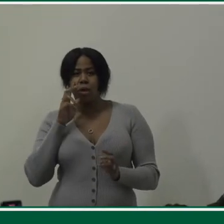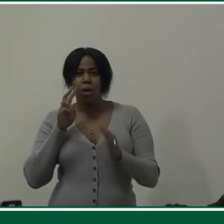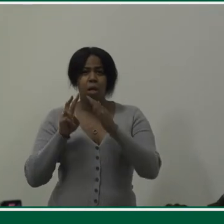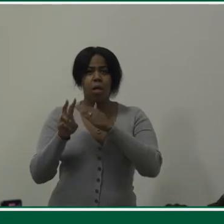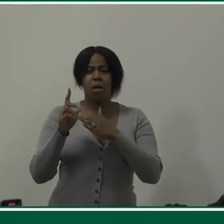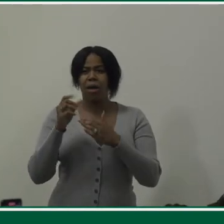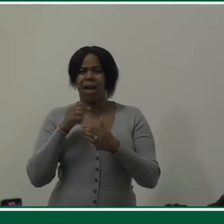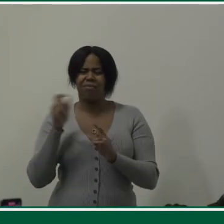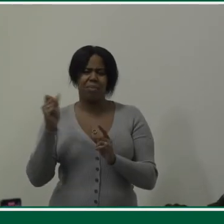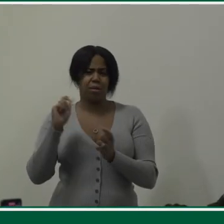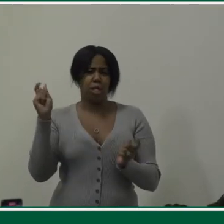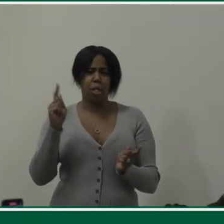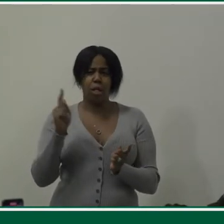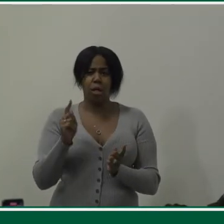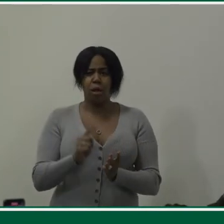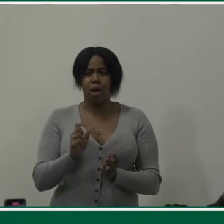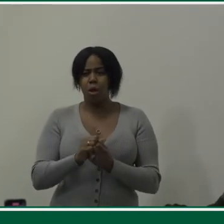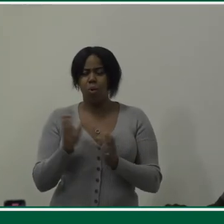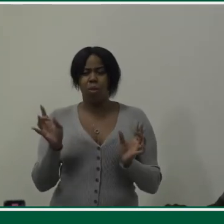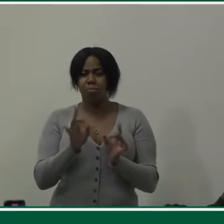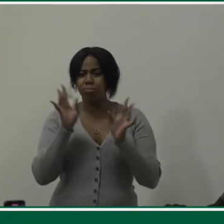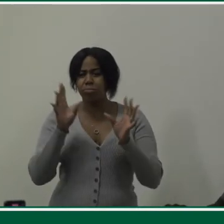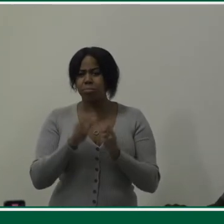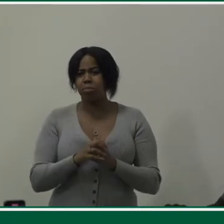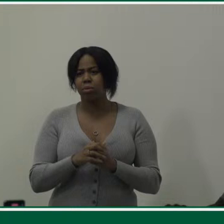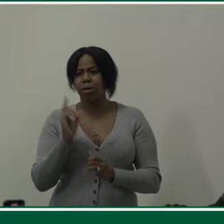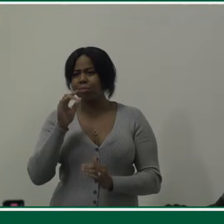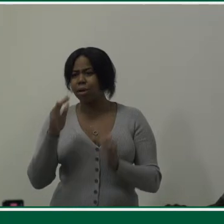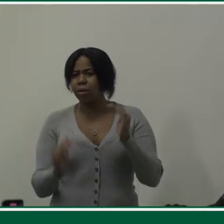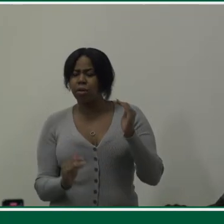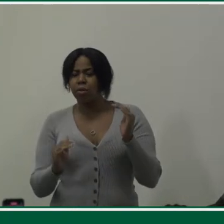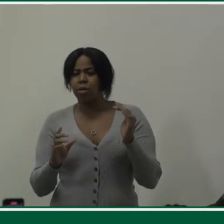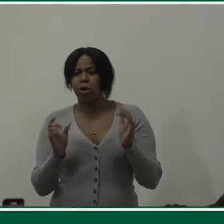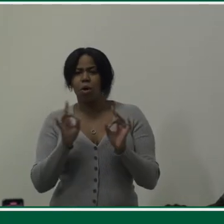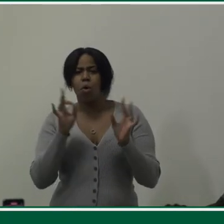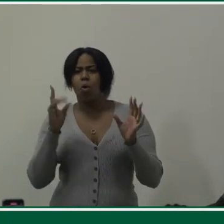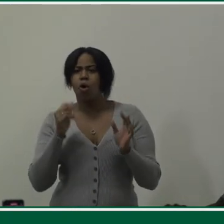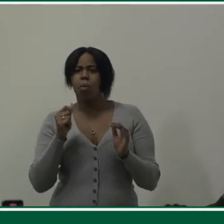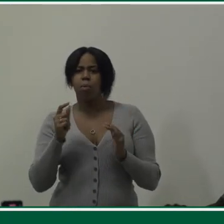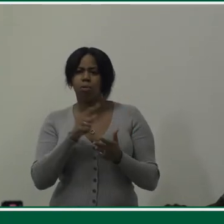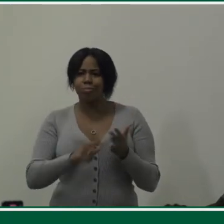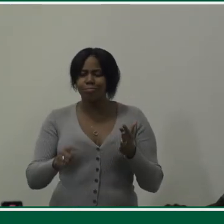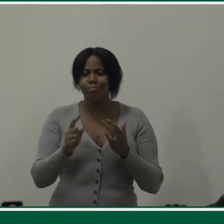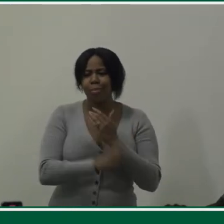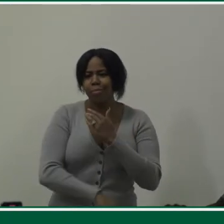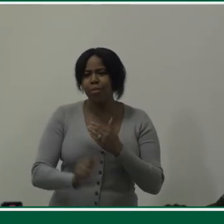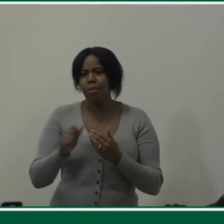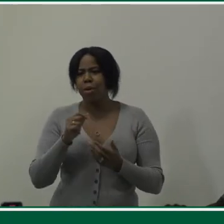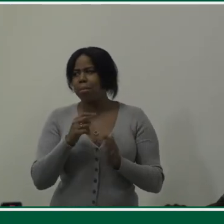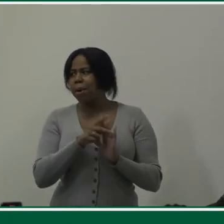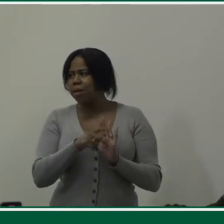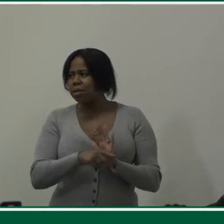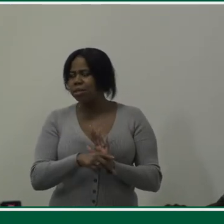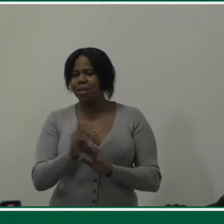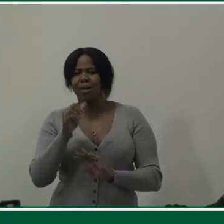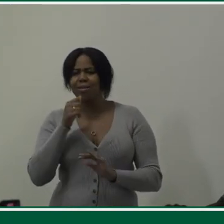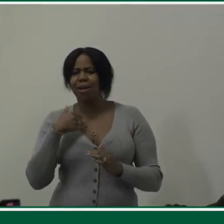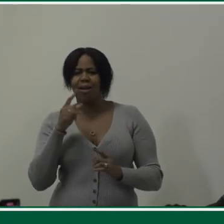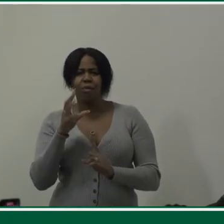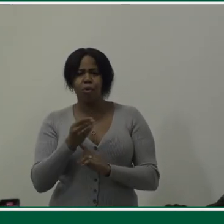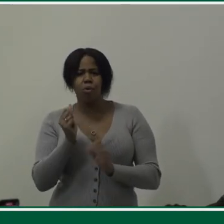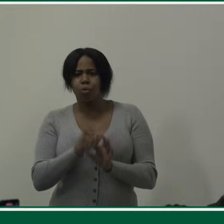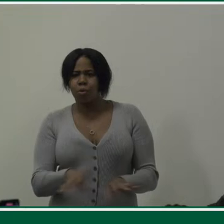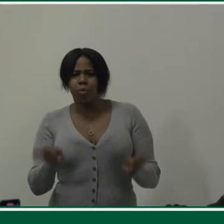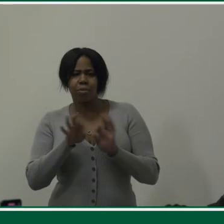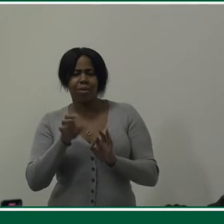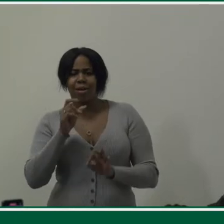hammered with atrocities and inequities, harmful discipline policies, lack of cultural relevancy, lack of